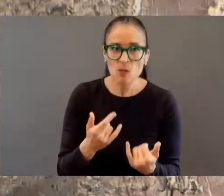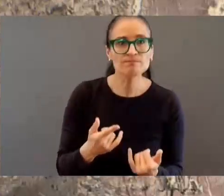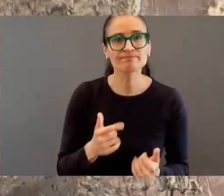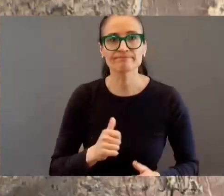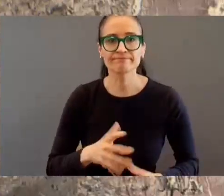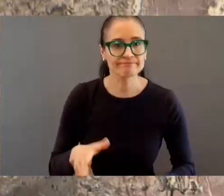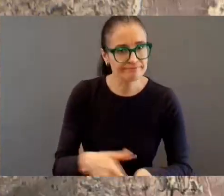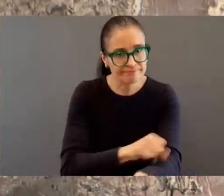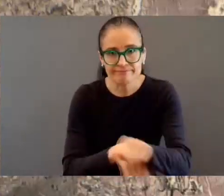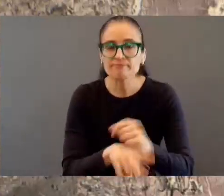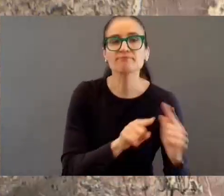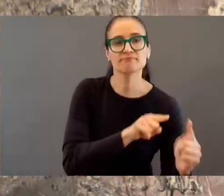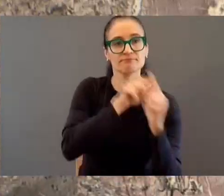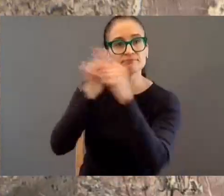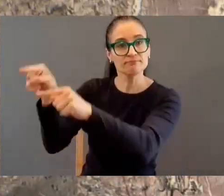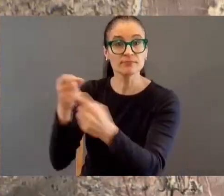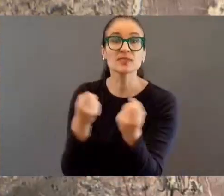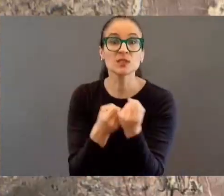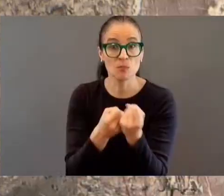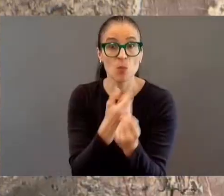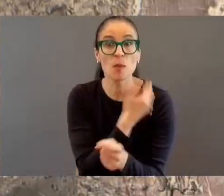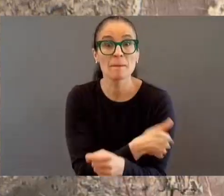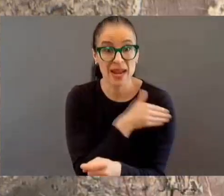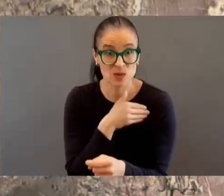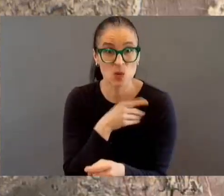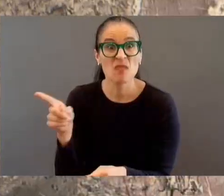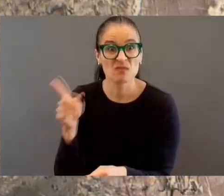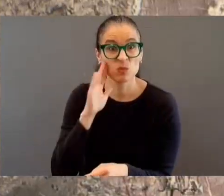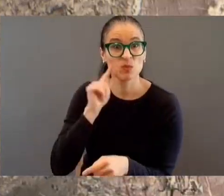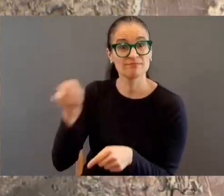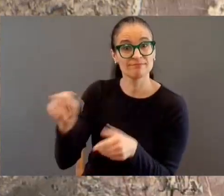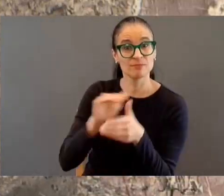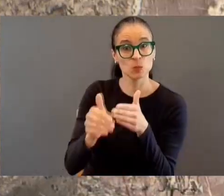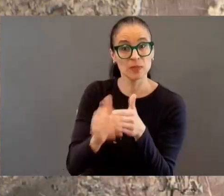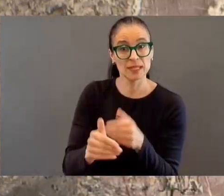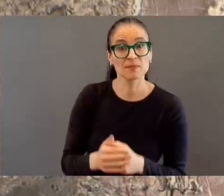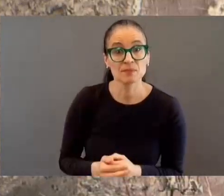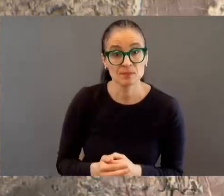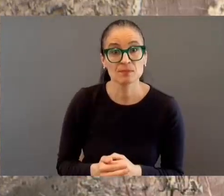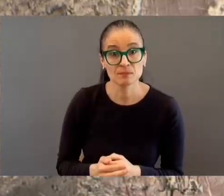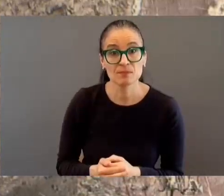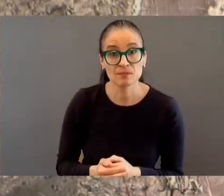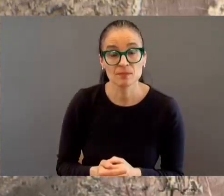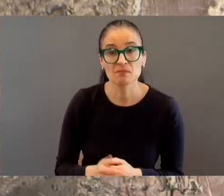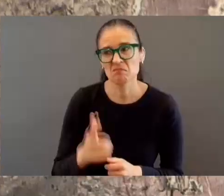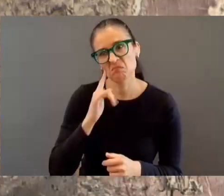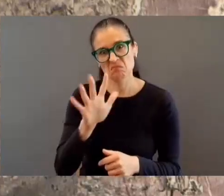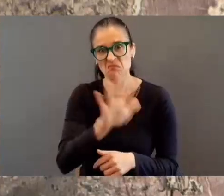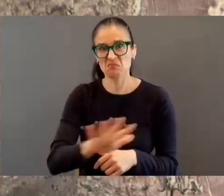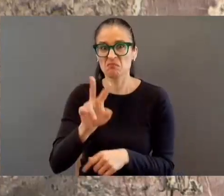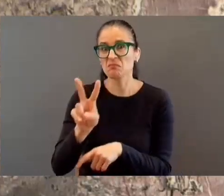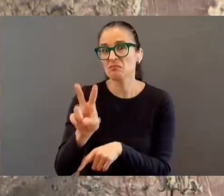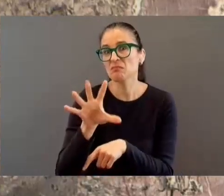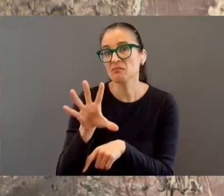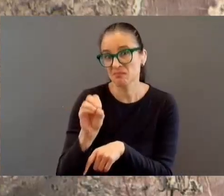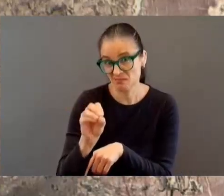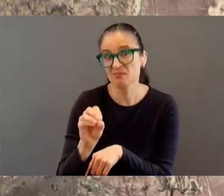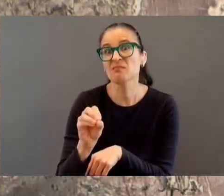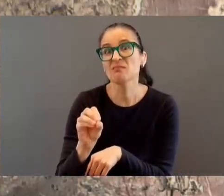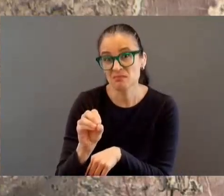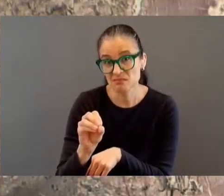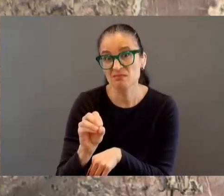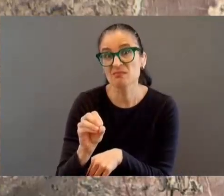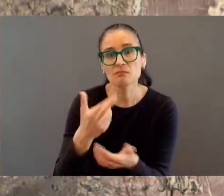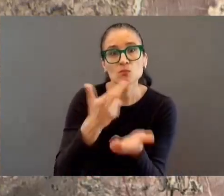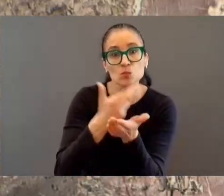we expect we'll have over 250 resources in Ontario, Manitoba, as well as Saskatchewan as well, to be able to support our neighbours. But